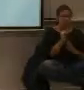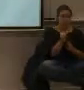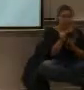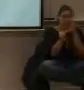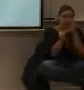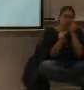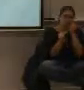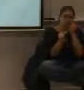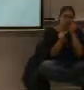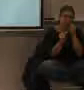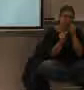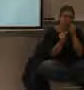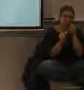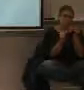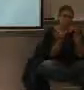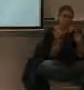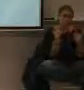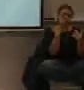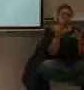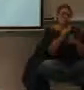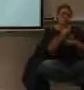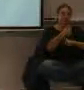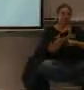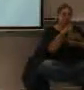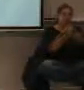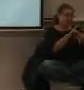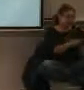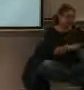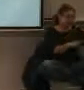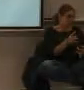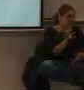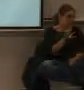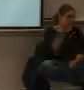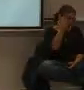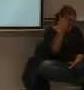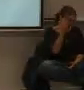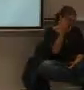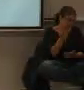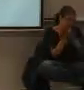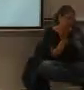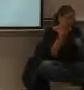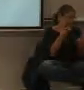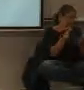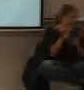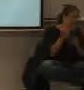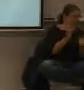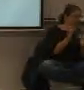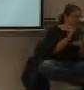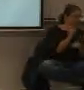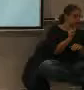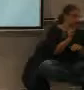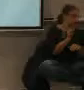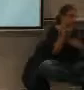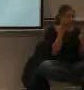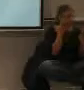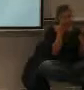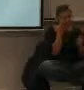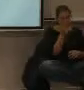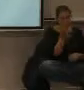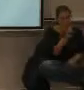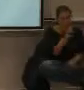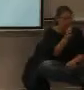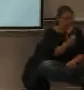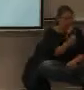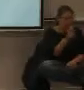a strongly established link. It's just a hypothesis. Some people have been looking for it, so it's questionable whether that's true or